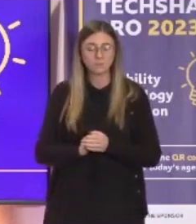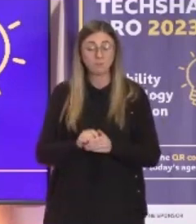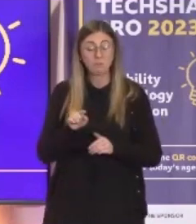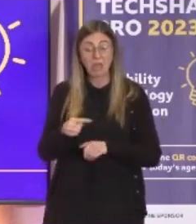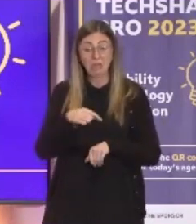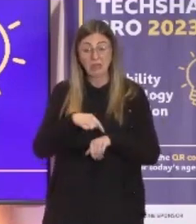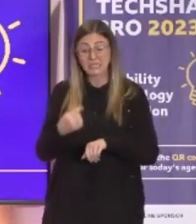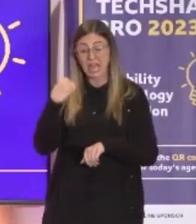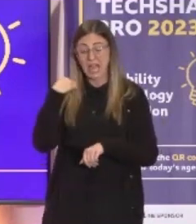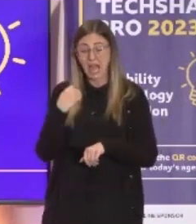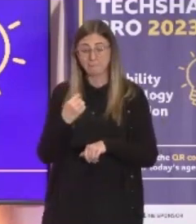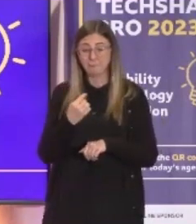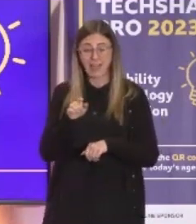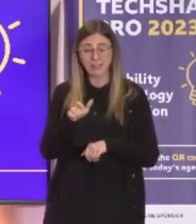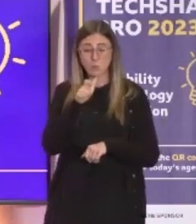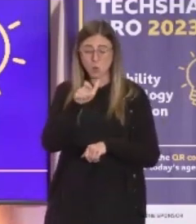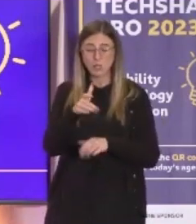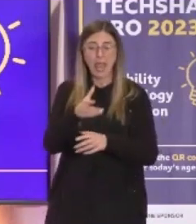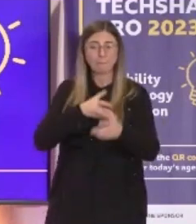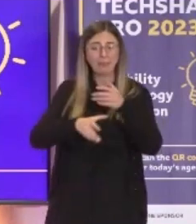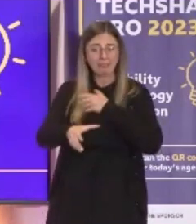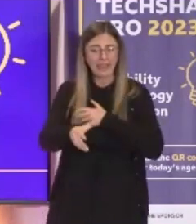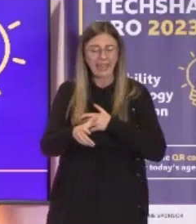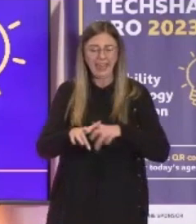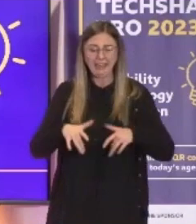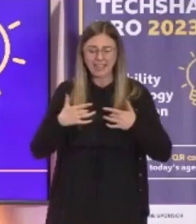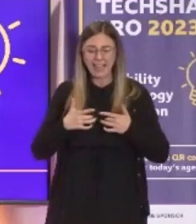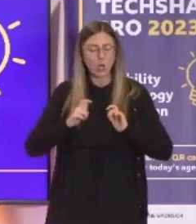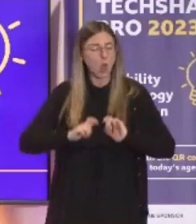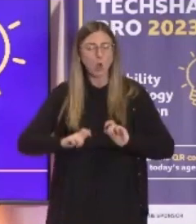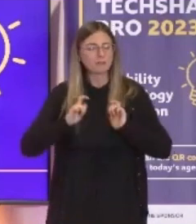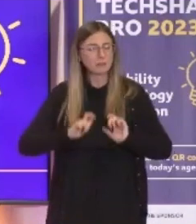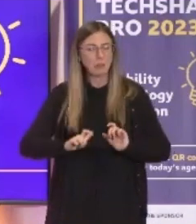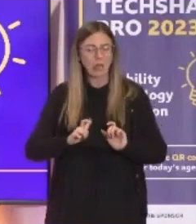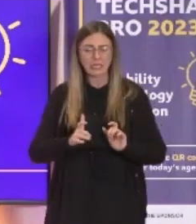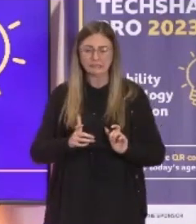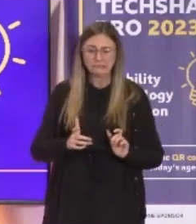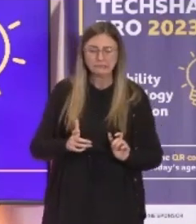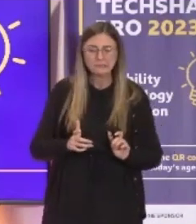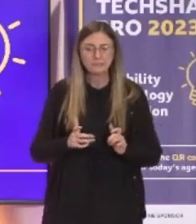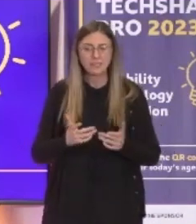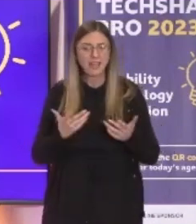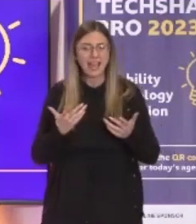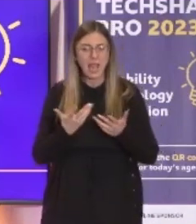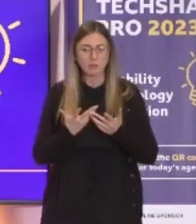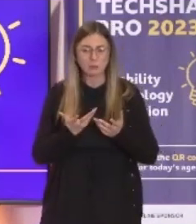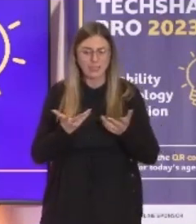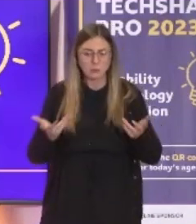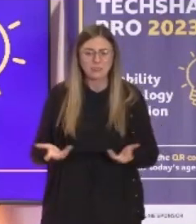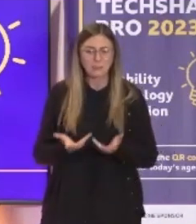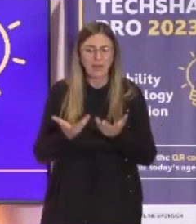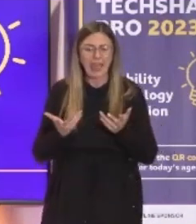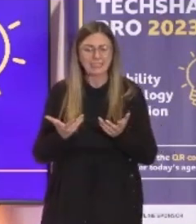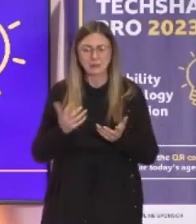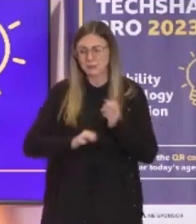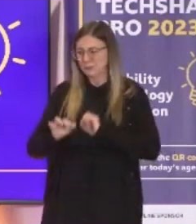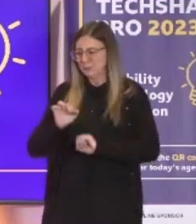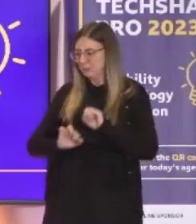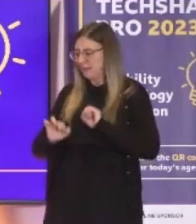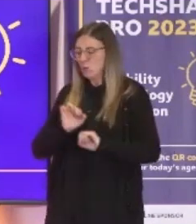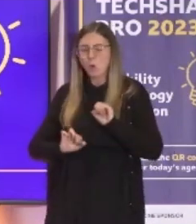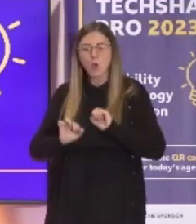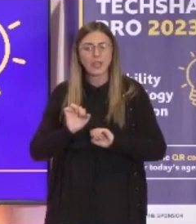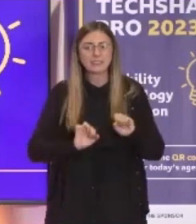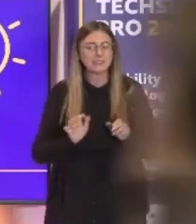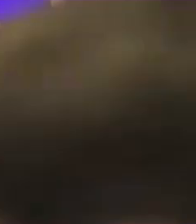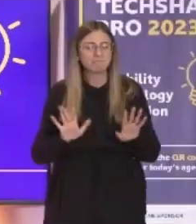problematic term for lots of good reasons, in terms of people feeling uncomfortable about what we were trying to simulate or what we were trying to